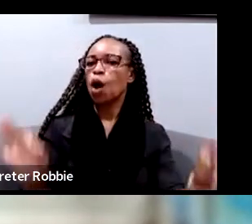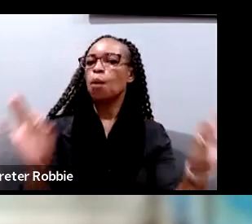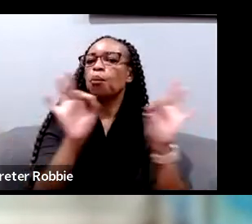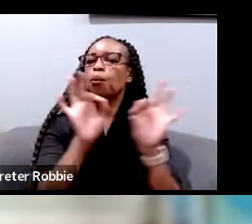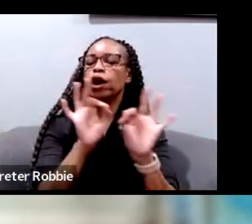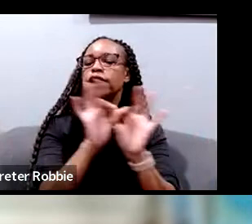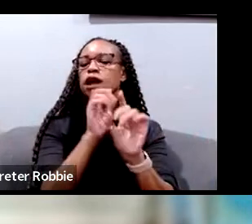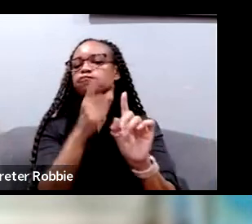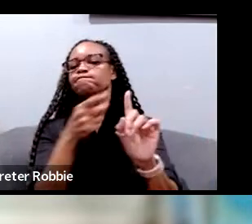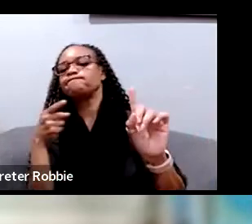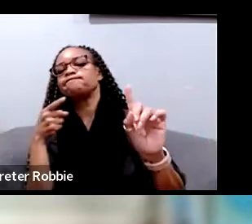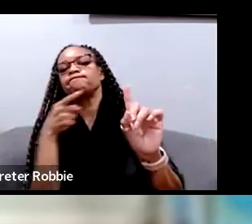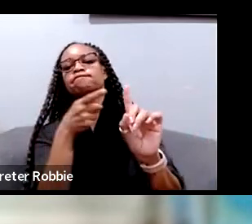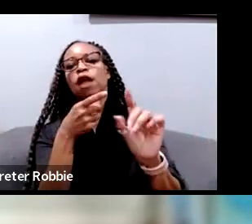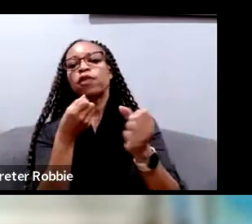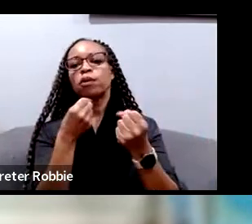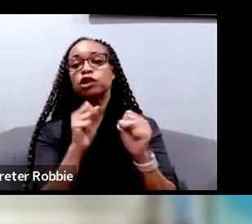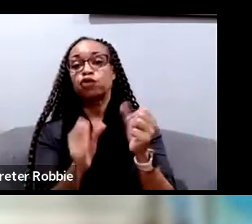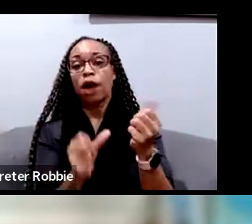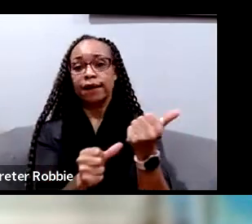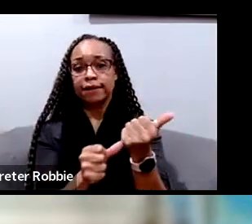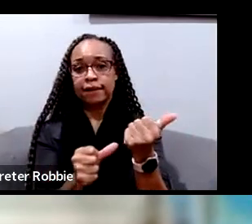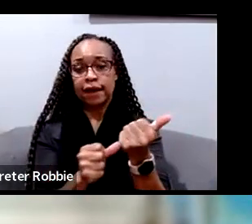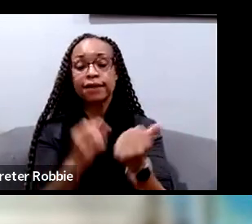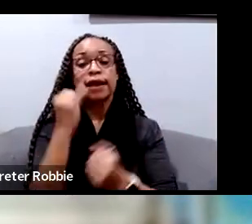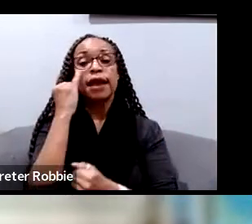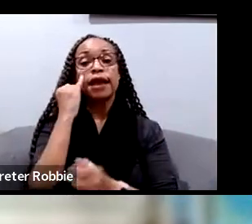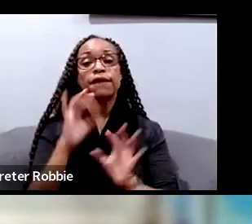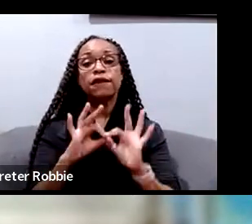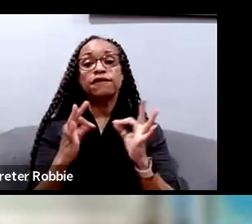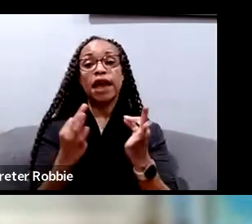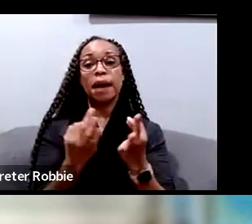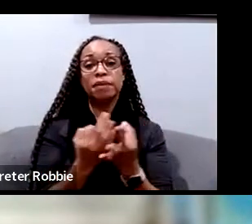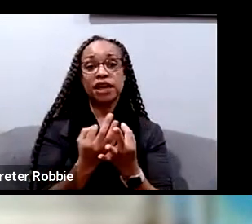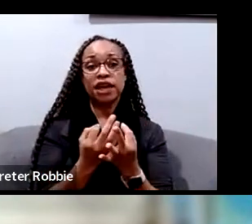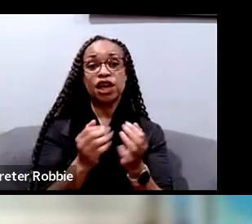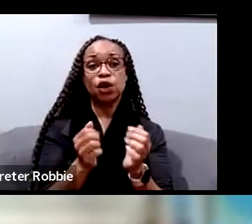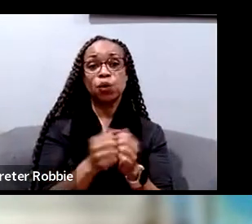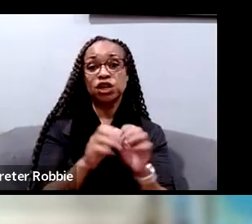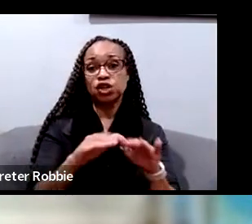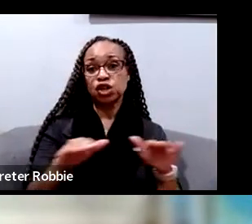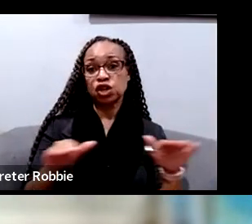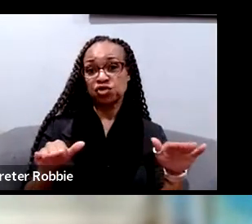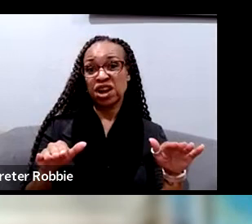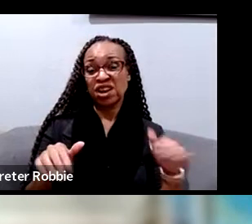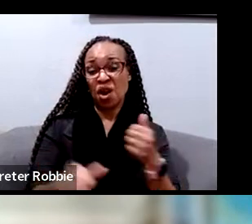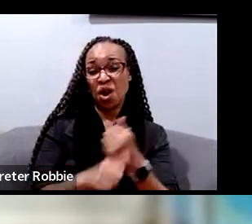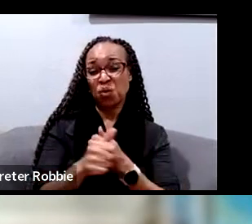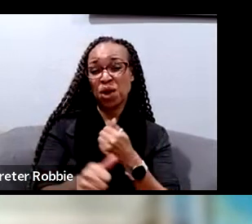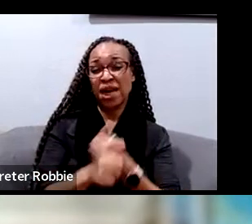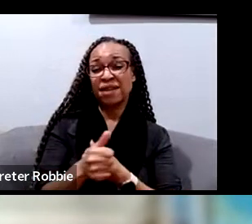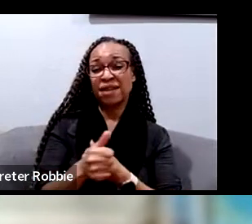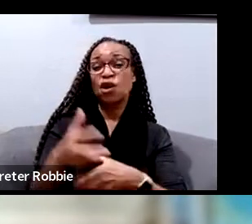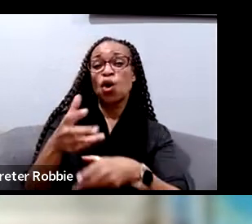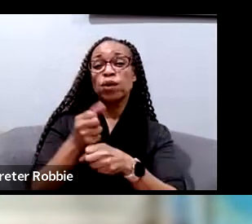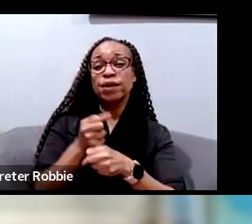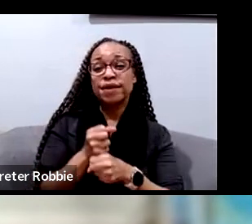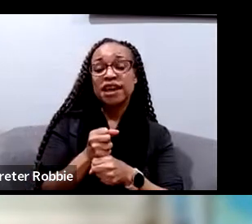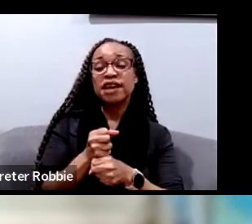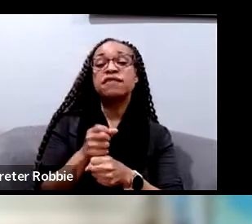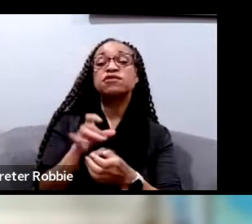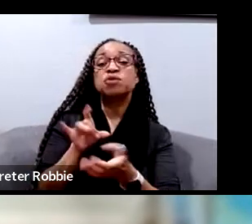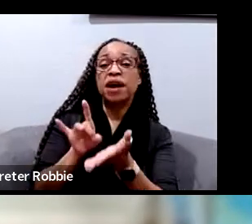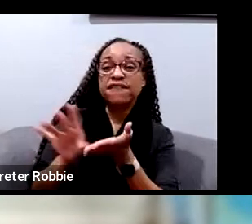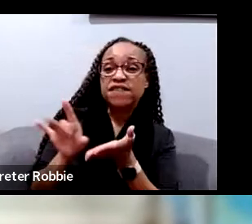strive to assist. So if a family with children is at risk of eviction or has received an eviction notice, they